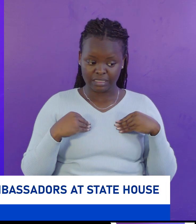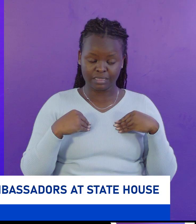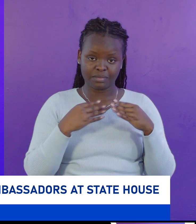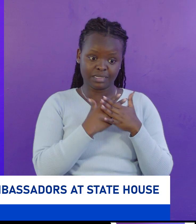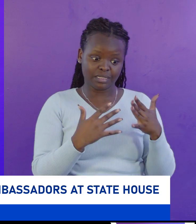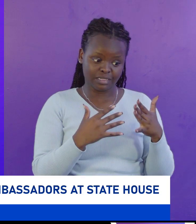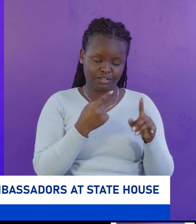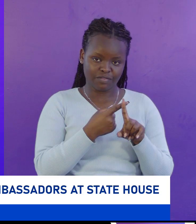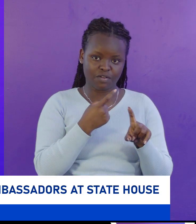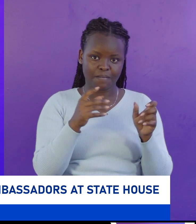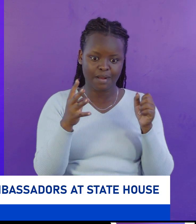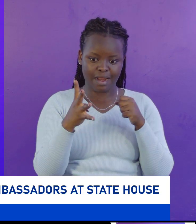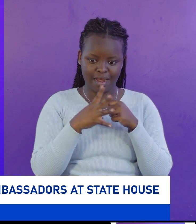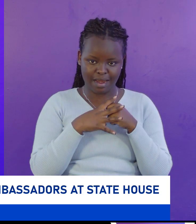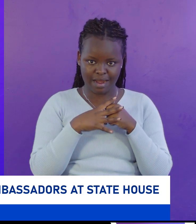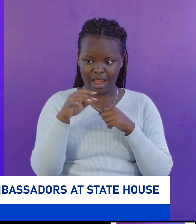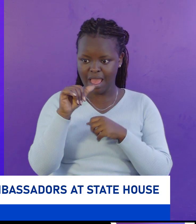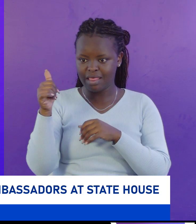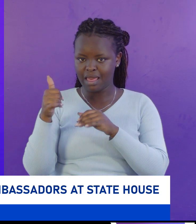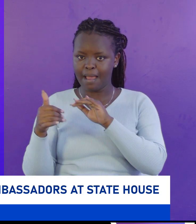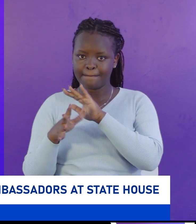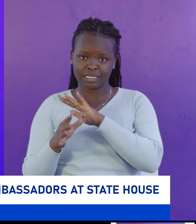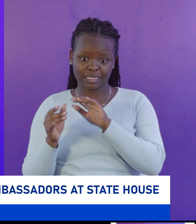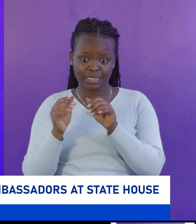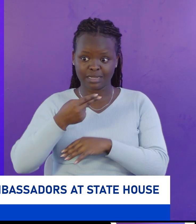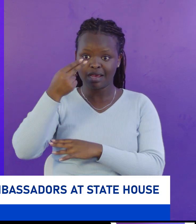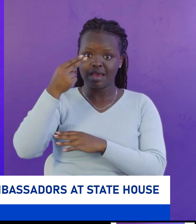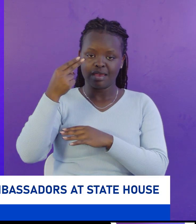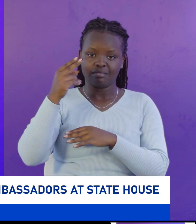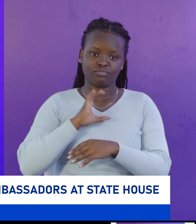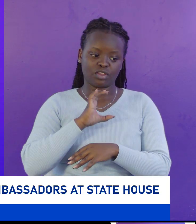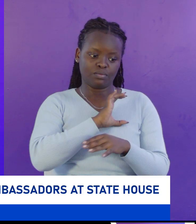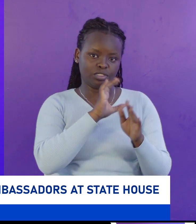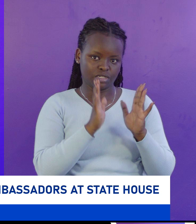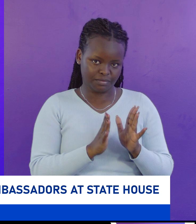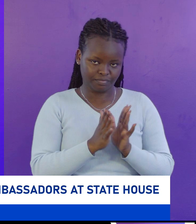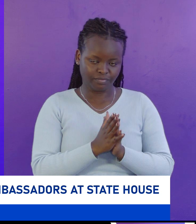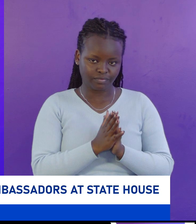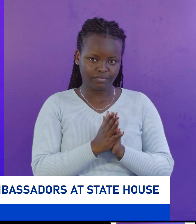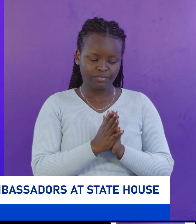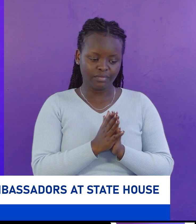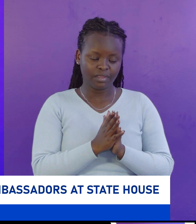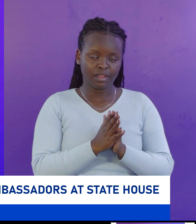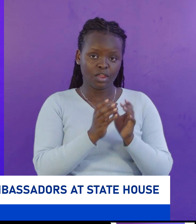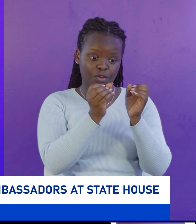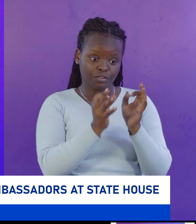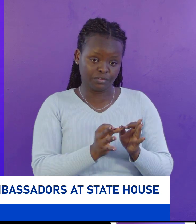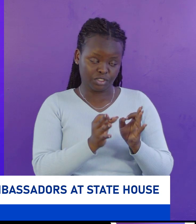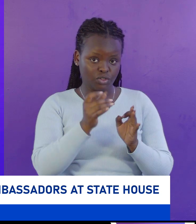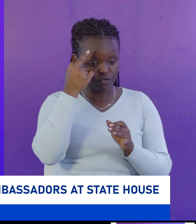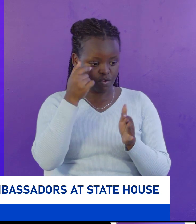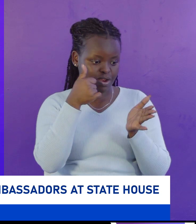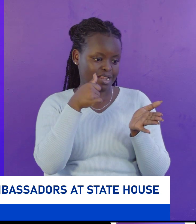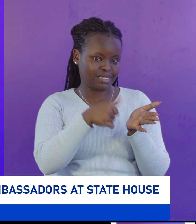the 9 other new ambassadors and high commissioners. The formal presentation of letters of credence is a